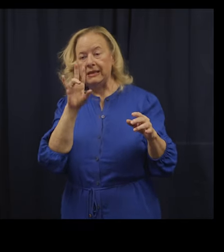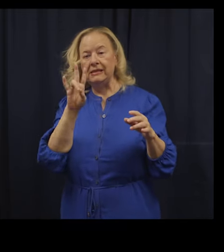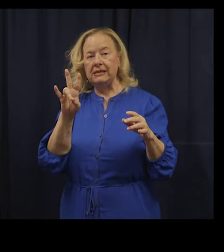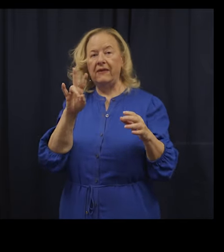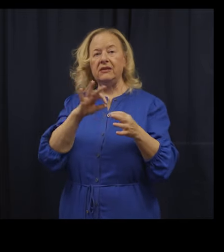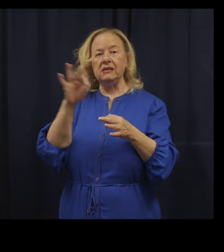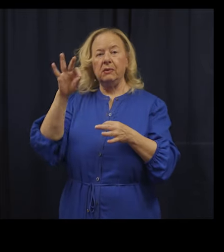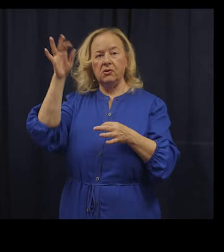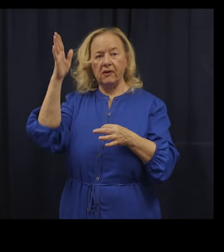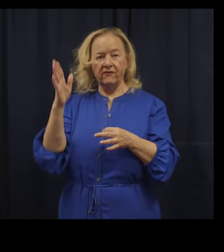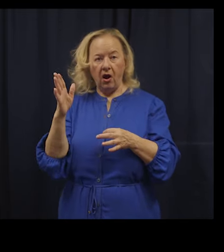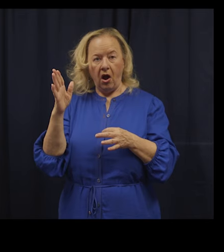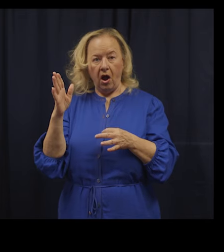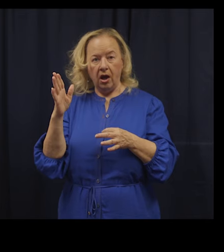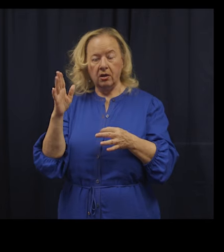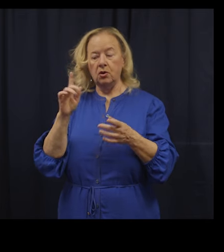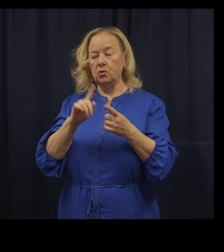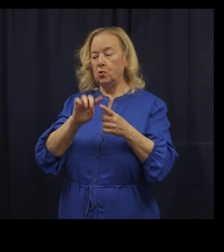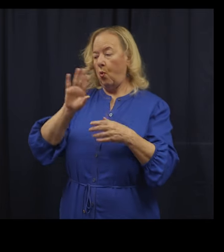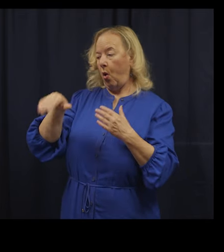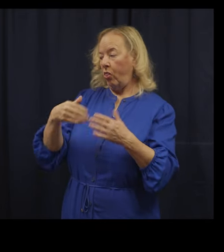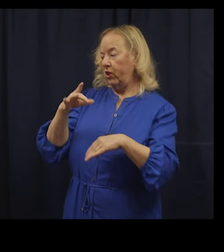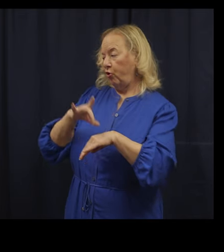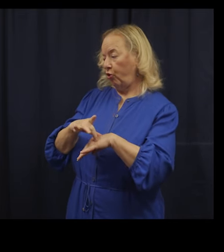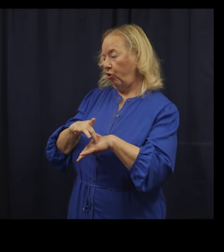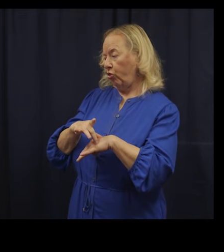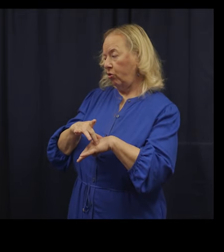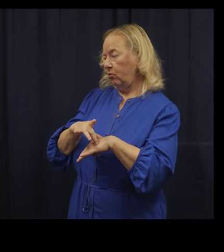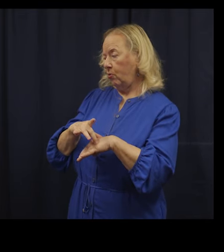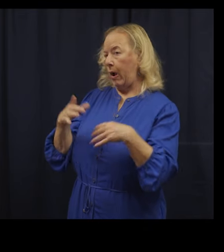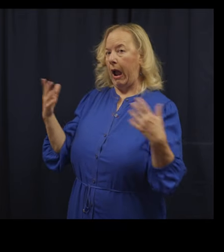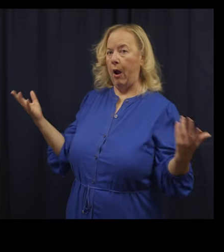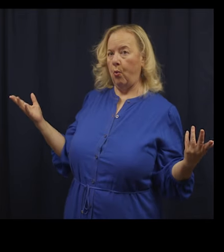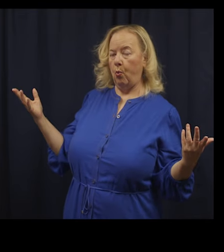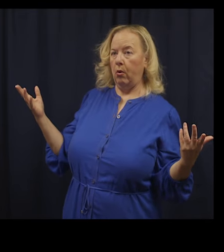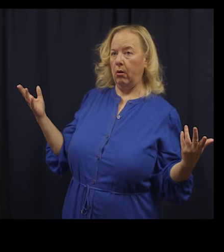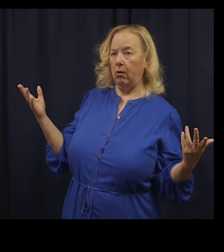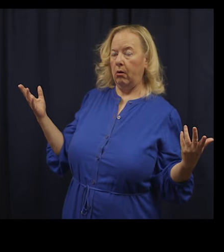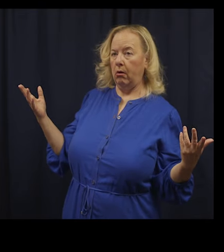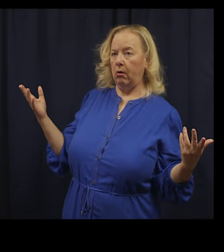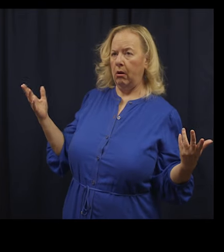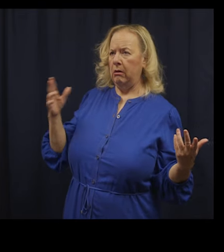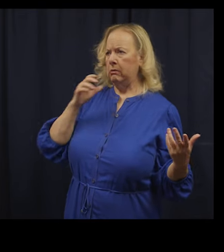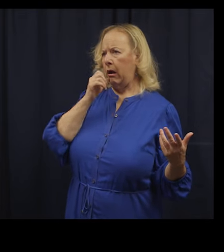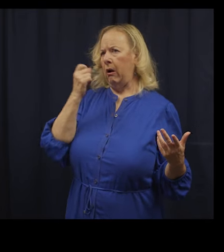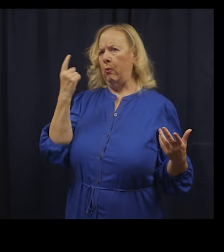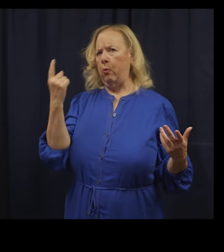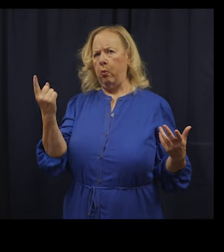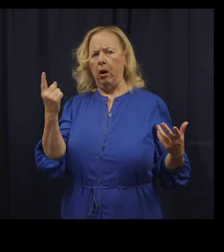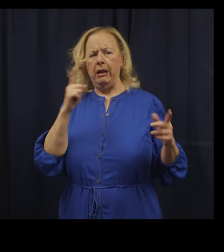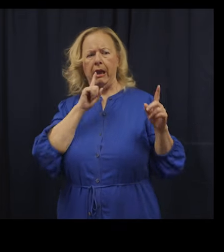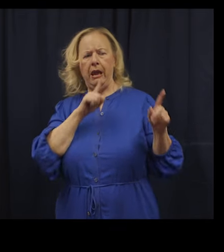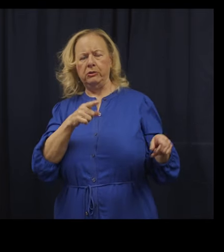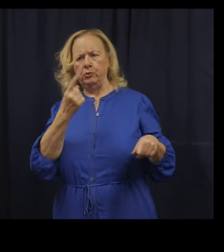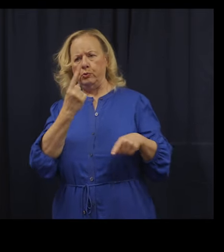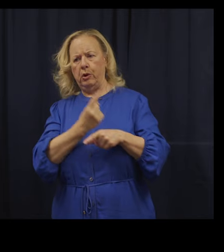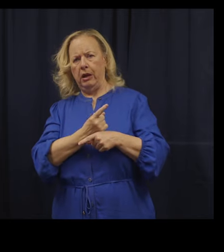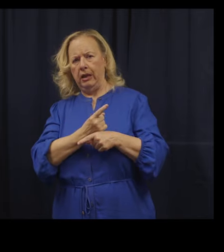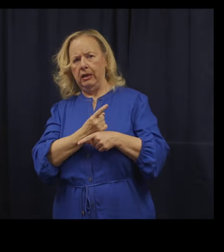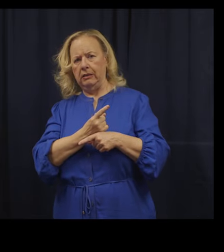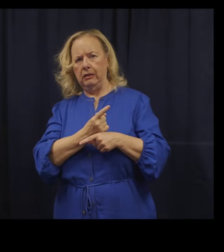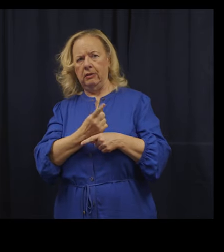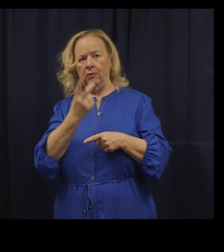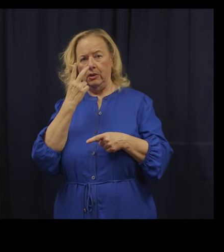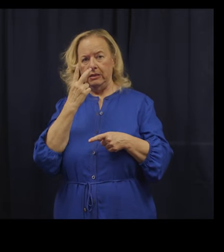of God going forth into all the earth. Wow. So it's not like only one answer is right. We